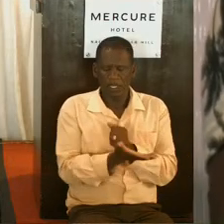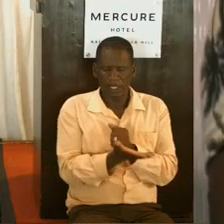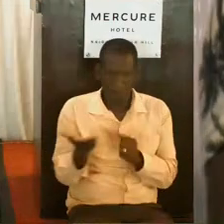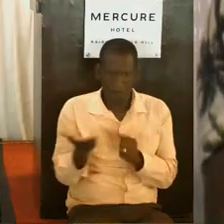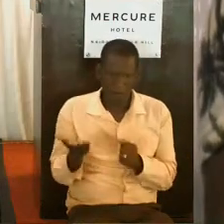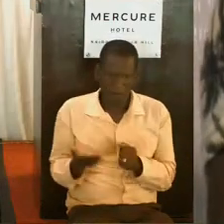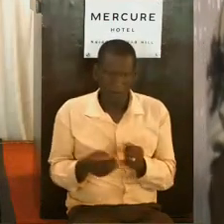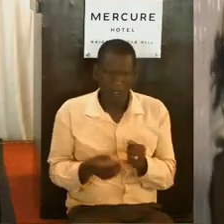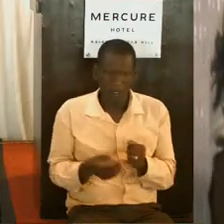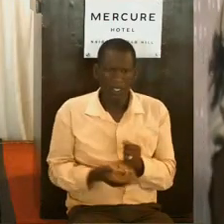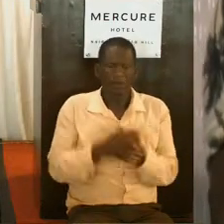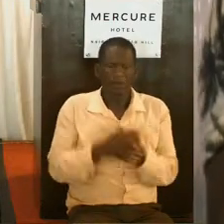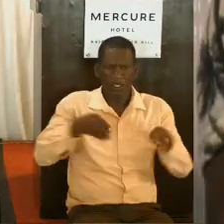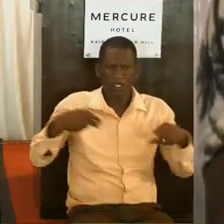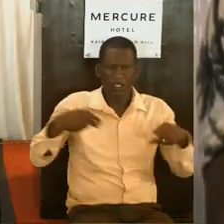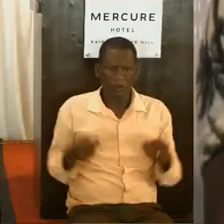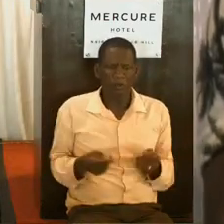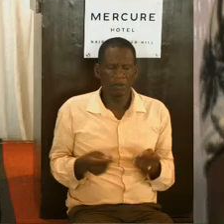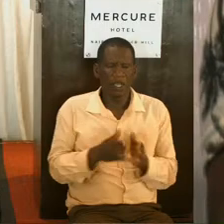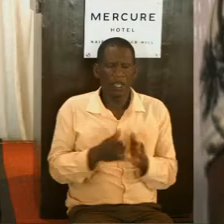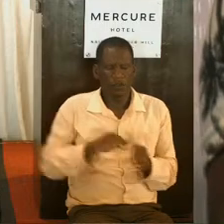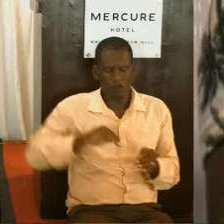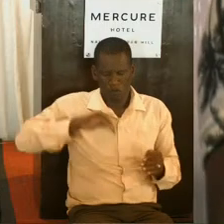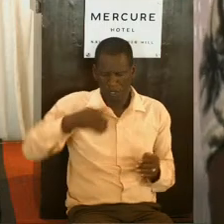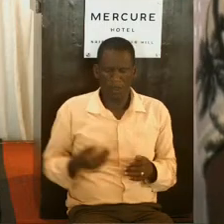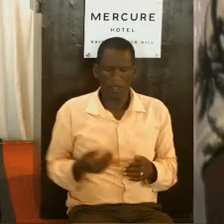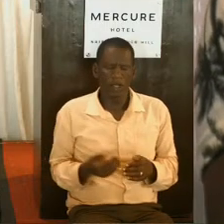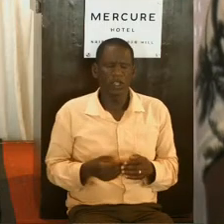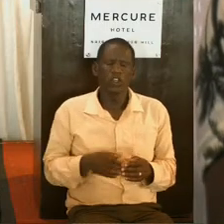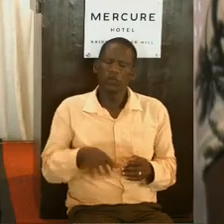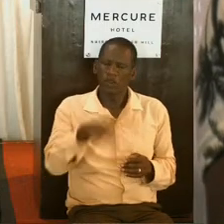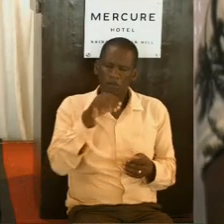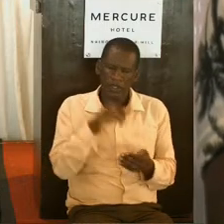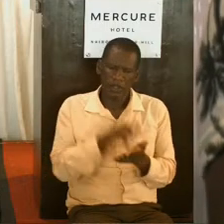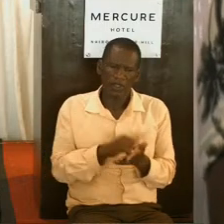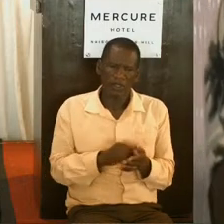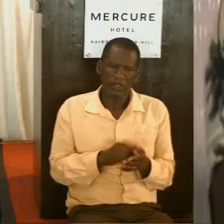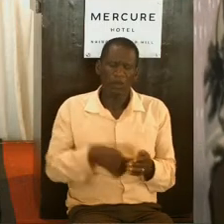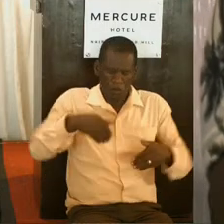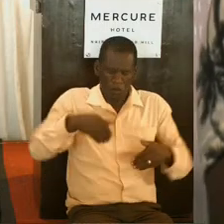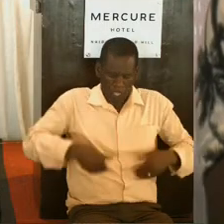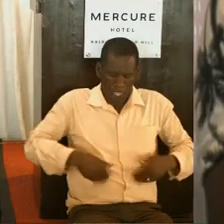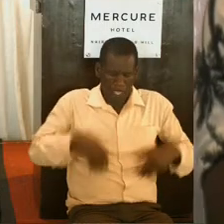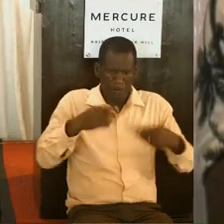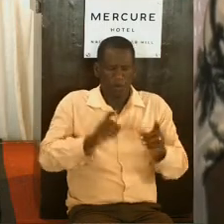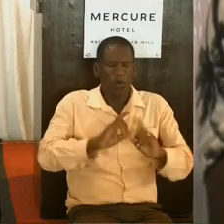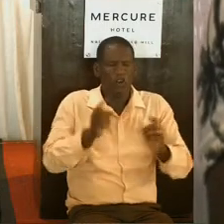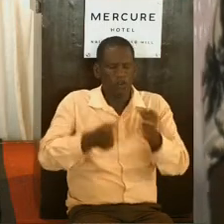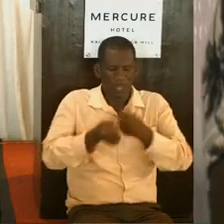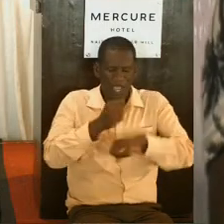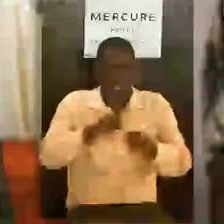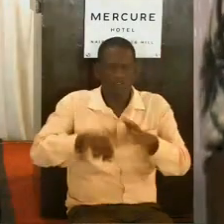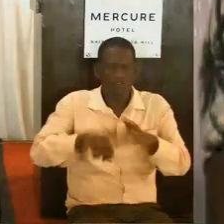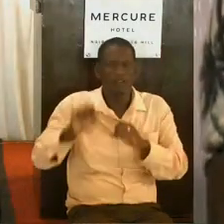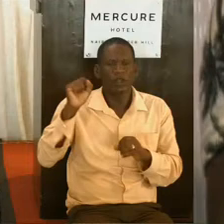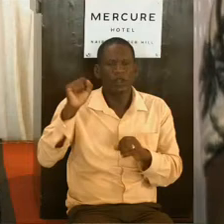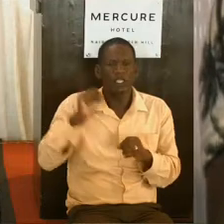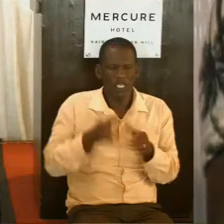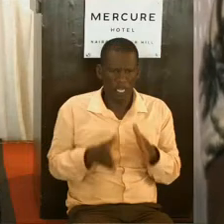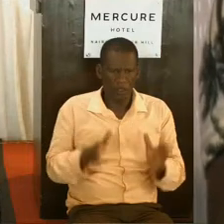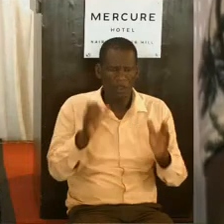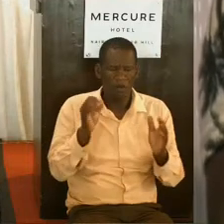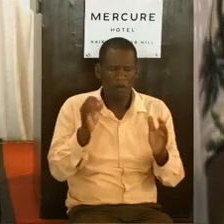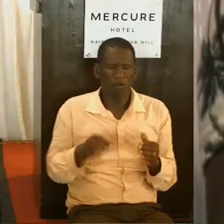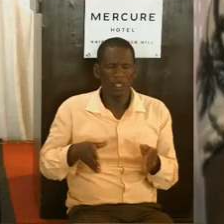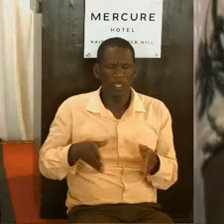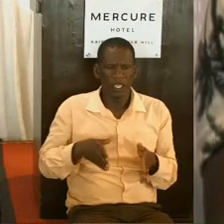the people living with the disabilities and women you'll find that more young people who are not active in Nepali politics in terms